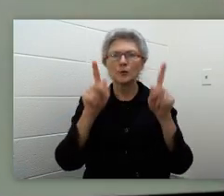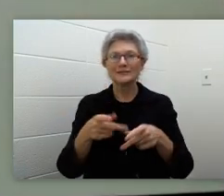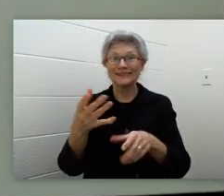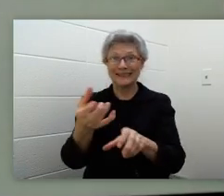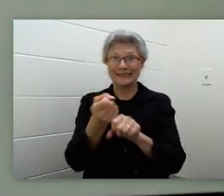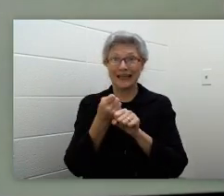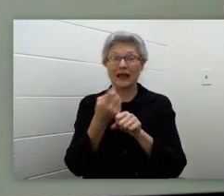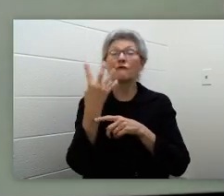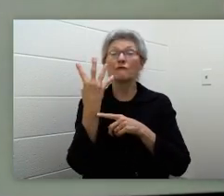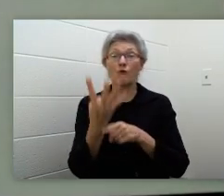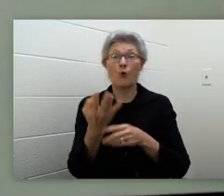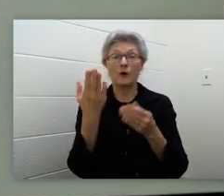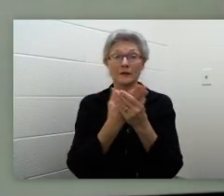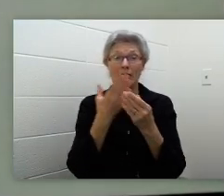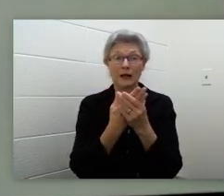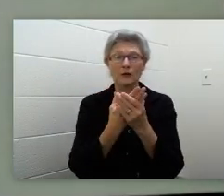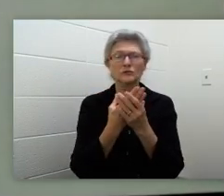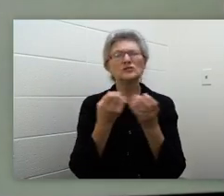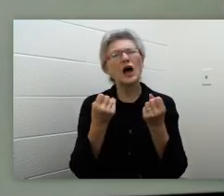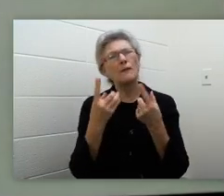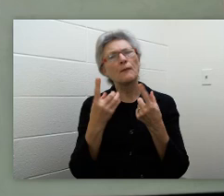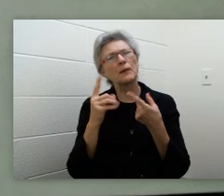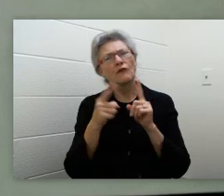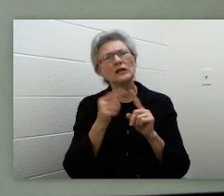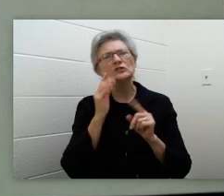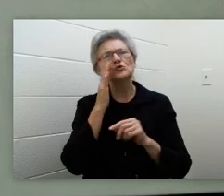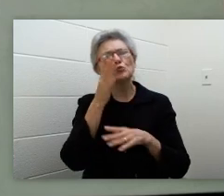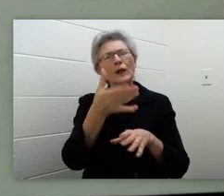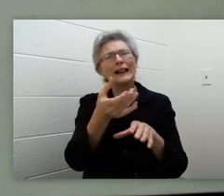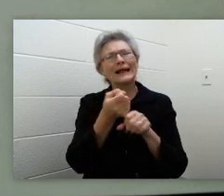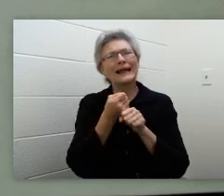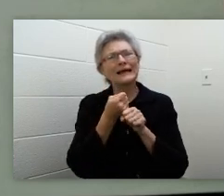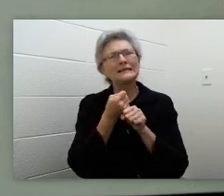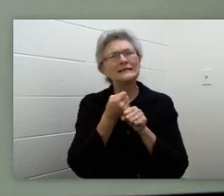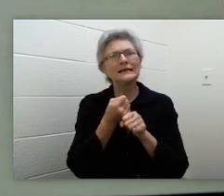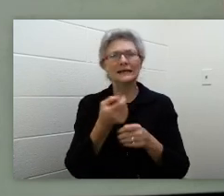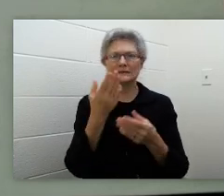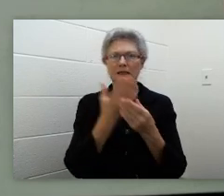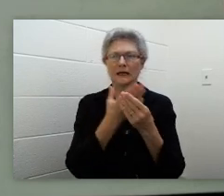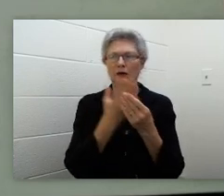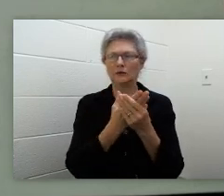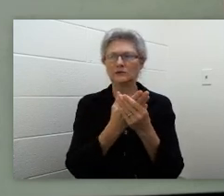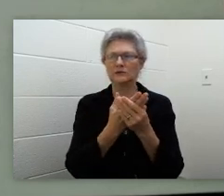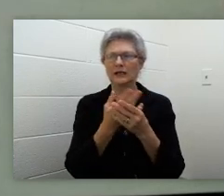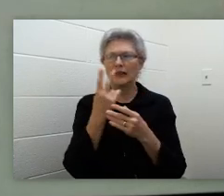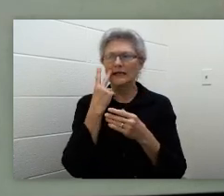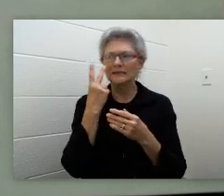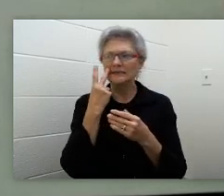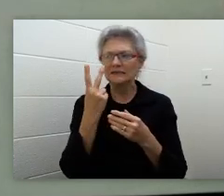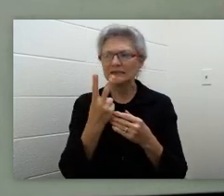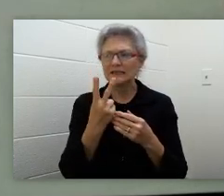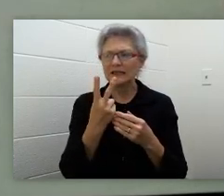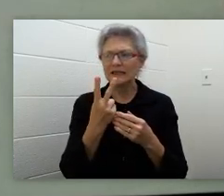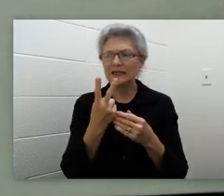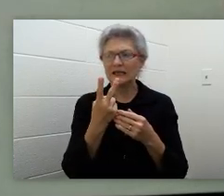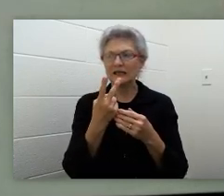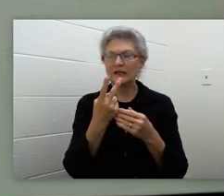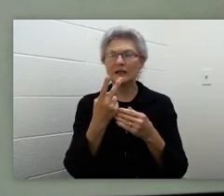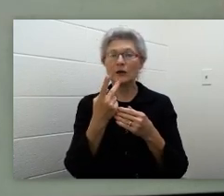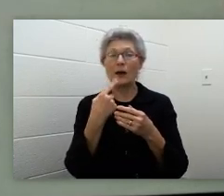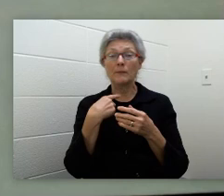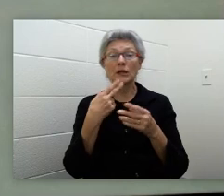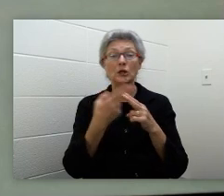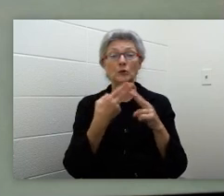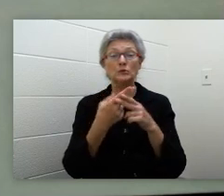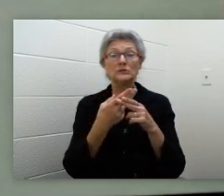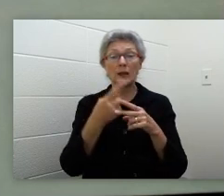4 tacos. How many friends will get tacos? Well, let's see. Today I'm going to use pennies